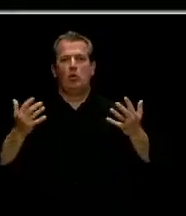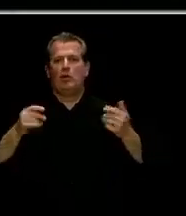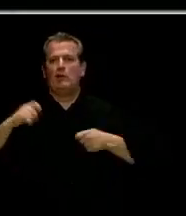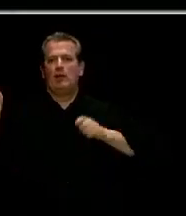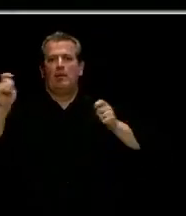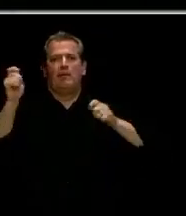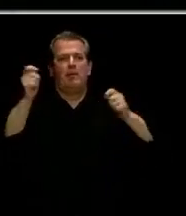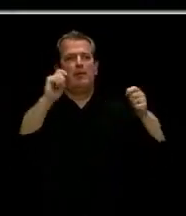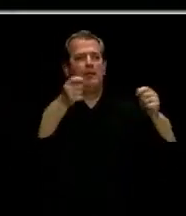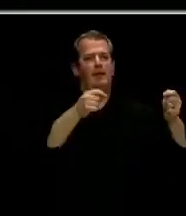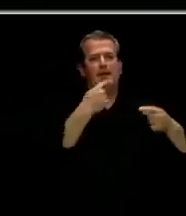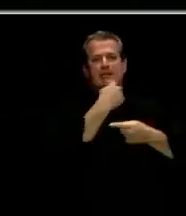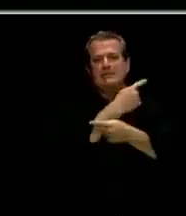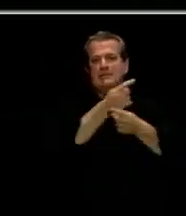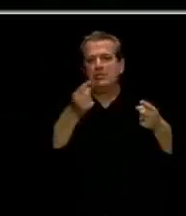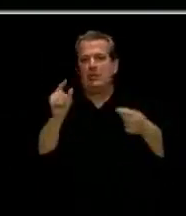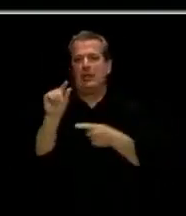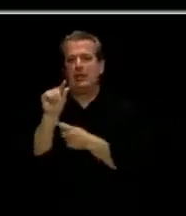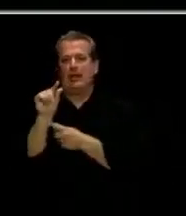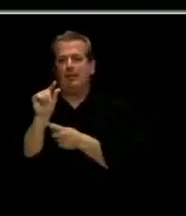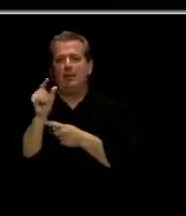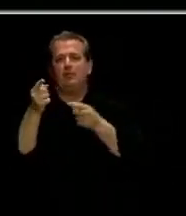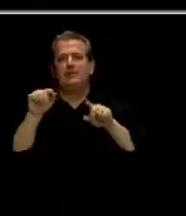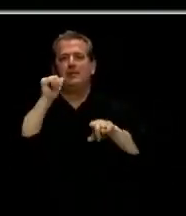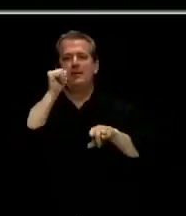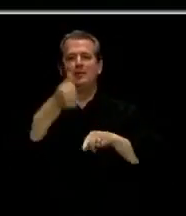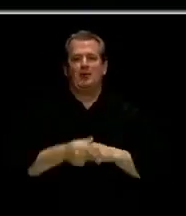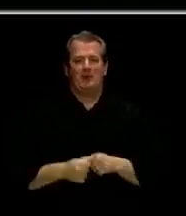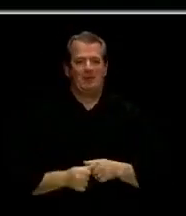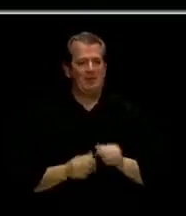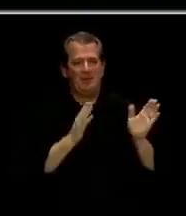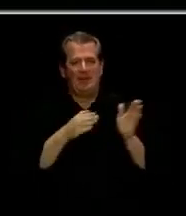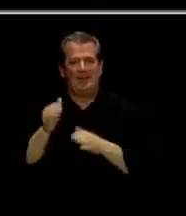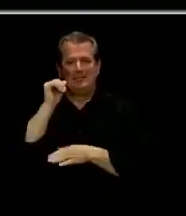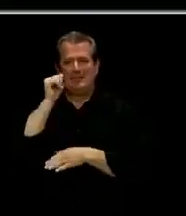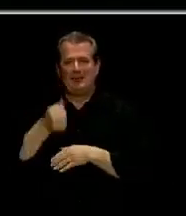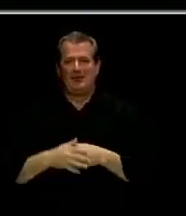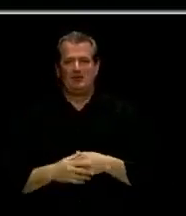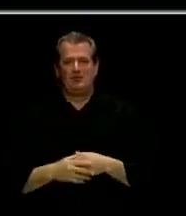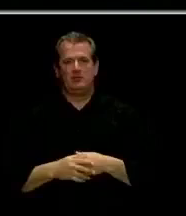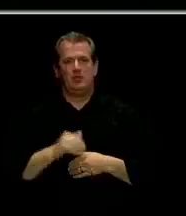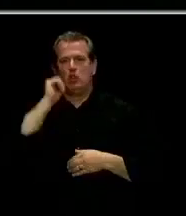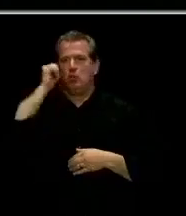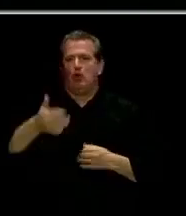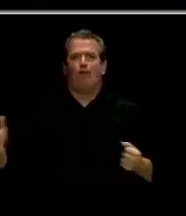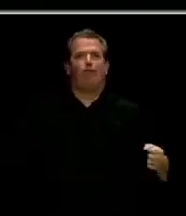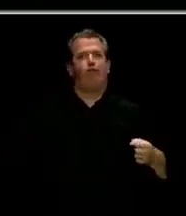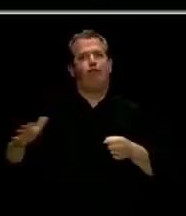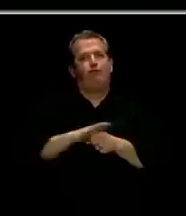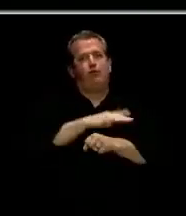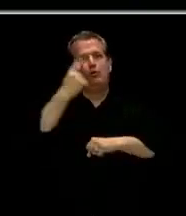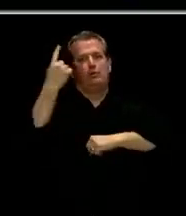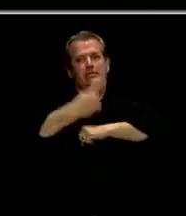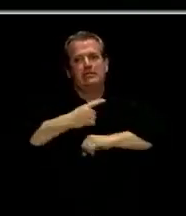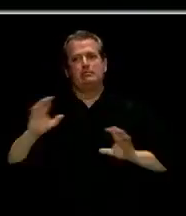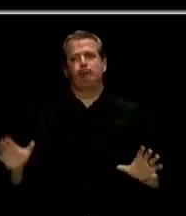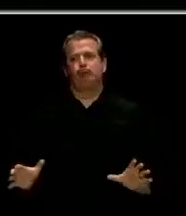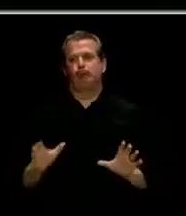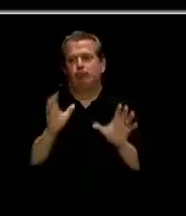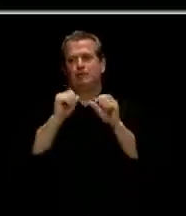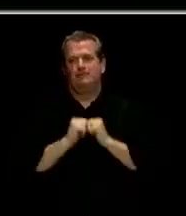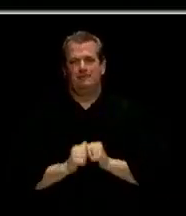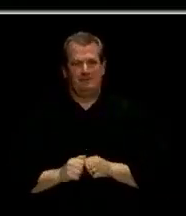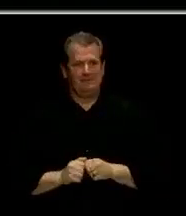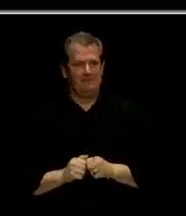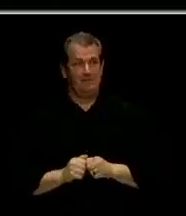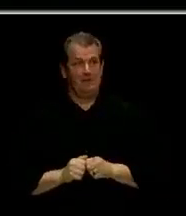raffle tickets, I'm going to tell you a little bit about what's going on tomorrow. Woo! We have a whole day's worth of activities. Not